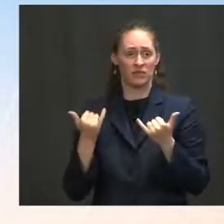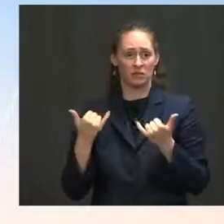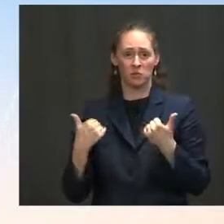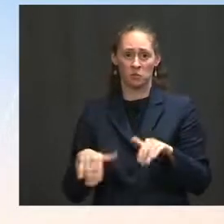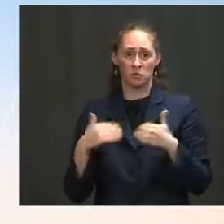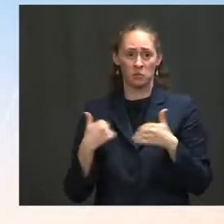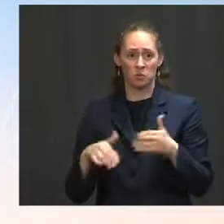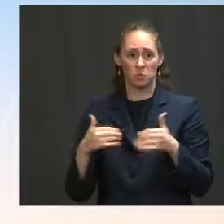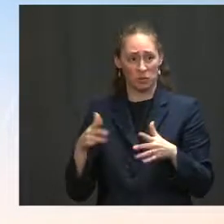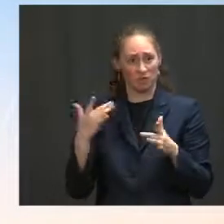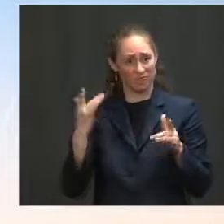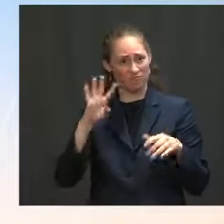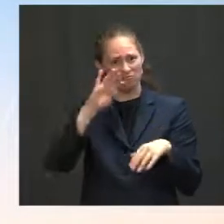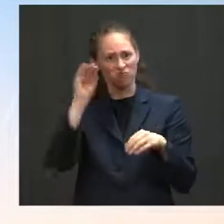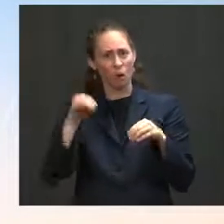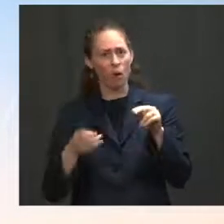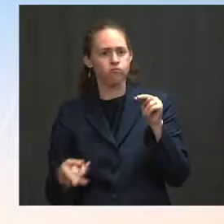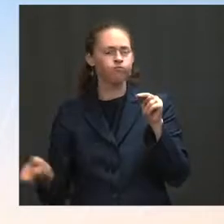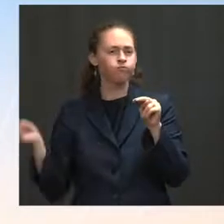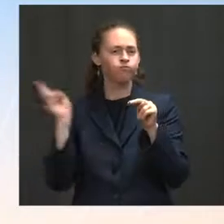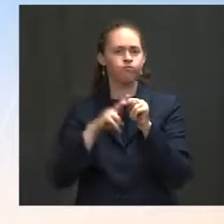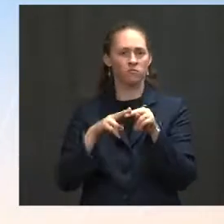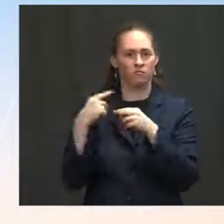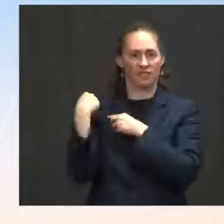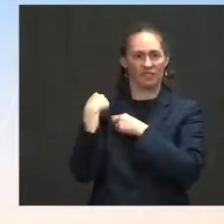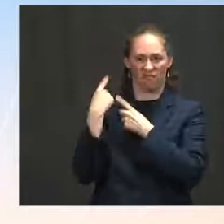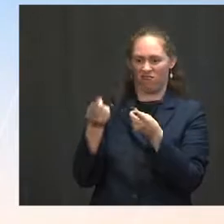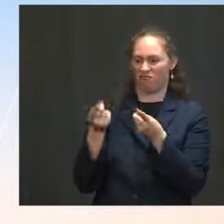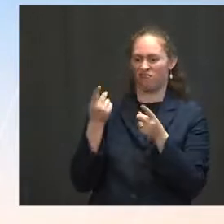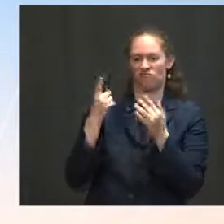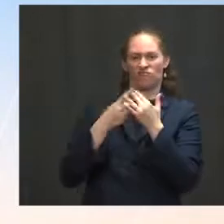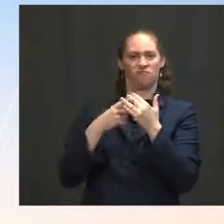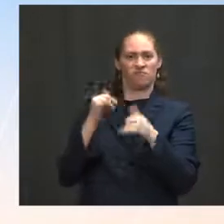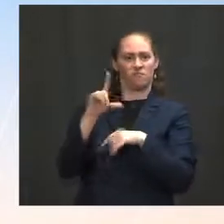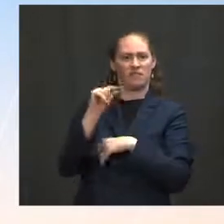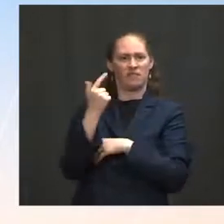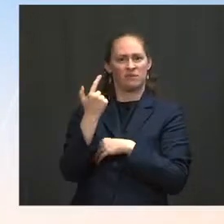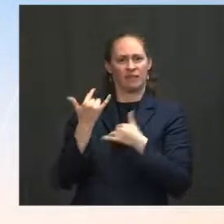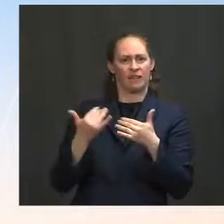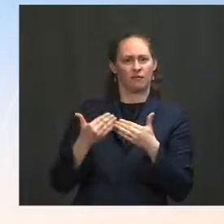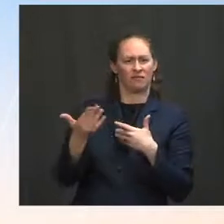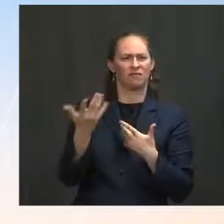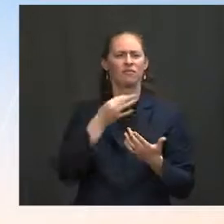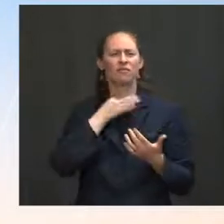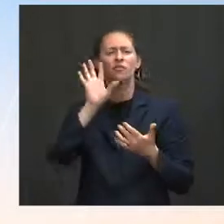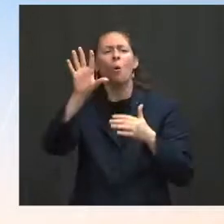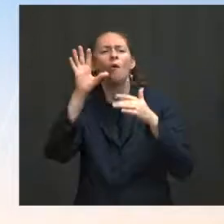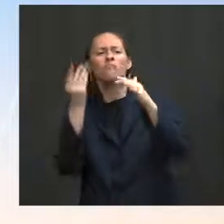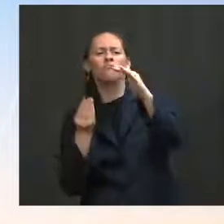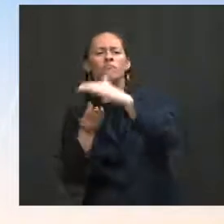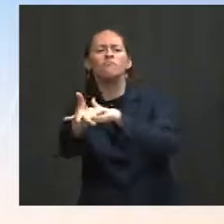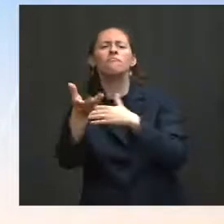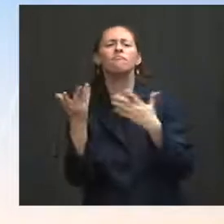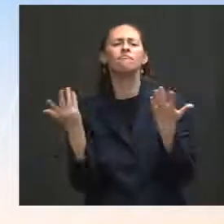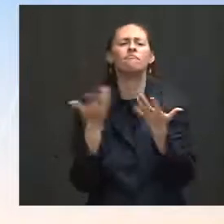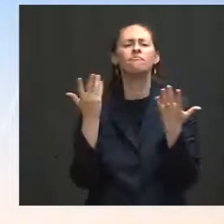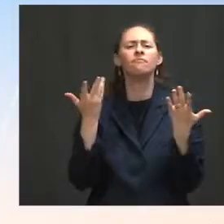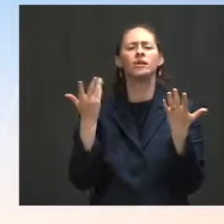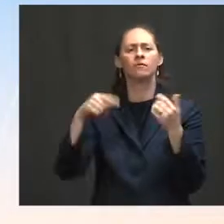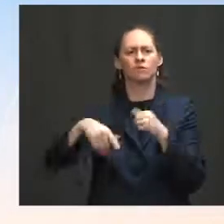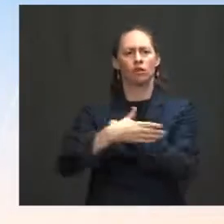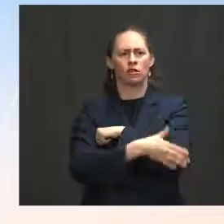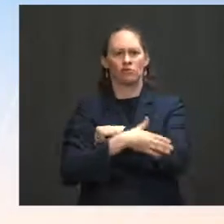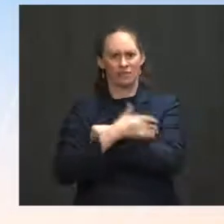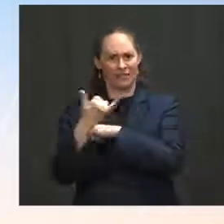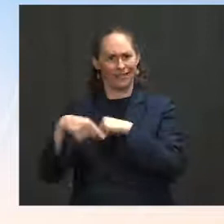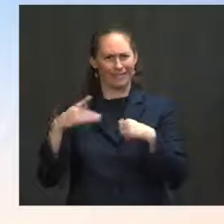40% since the very beginning of the year. What is your message to motorists out there in the country that are concerned about how much